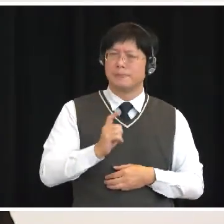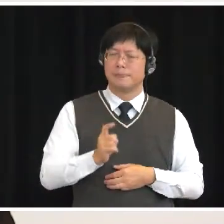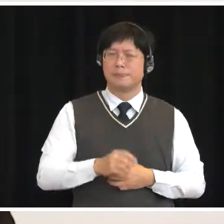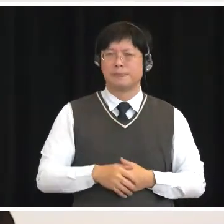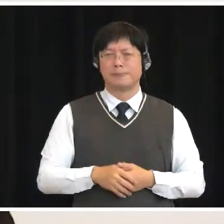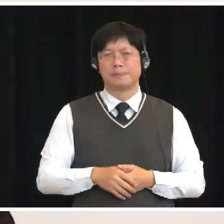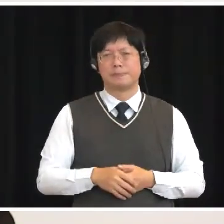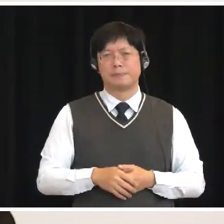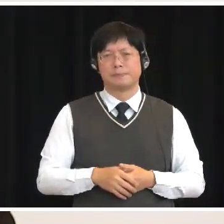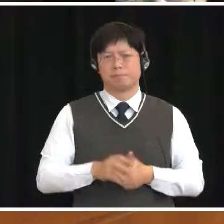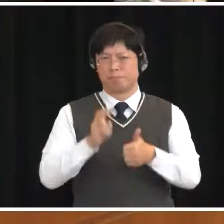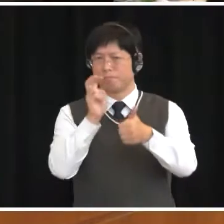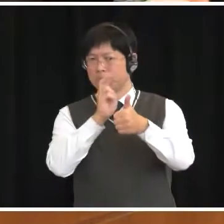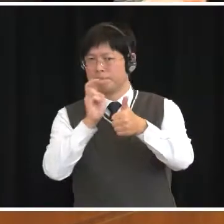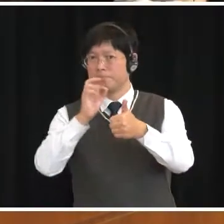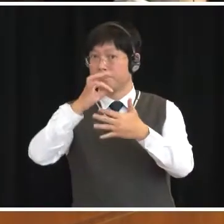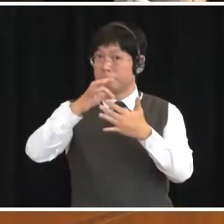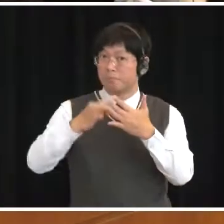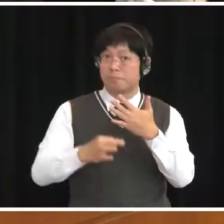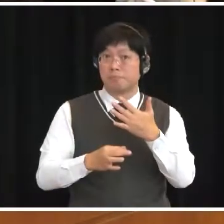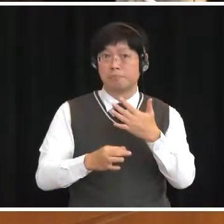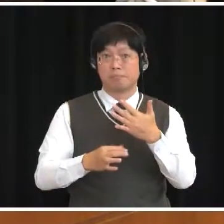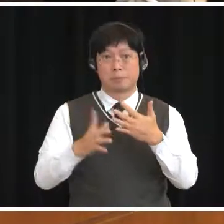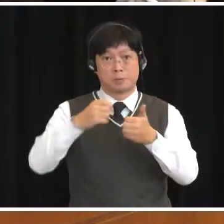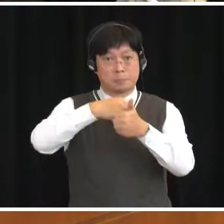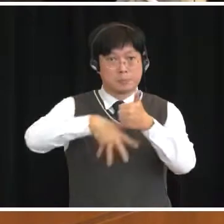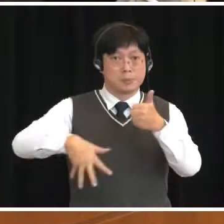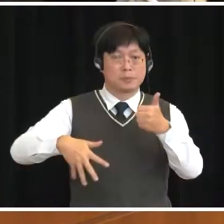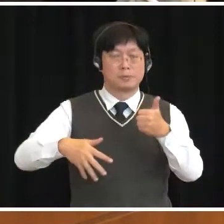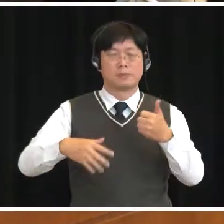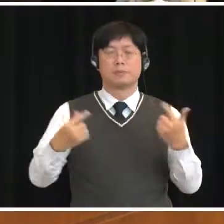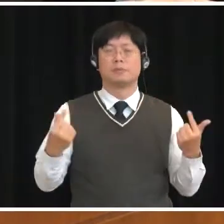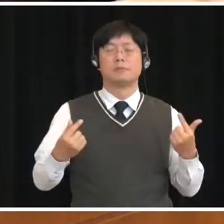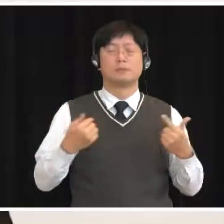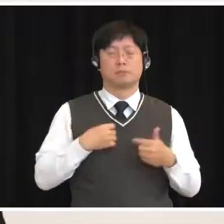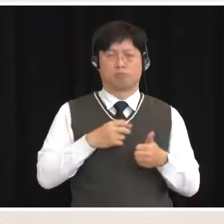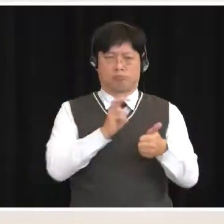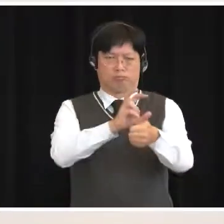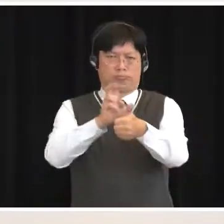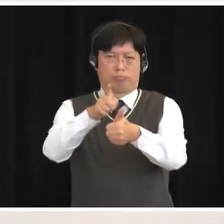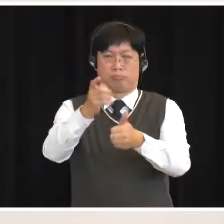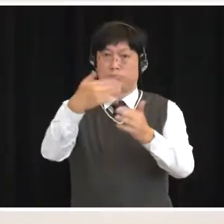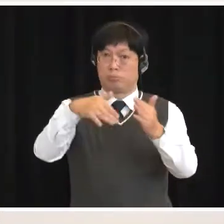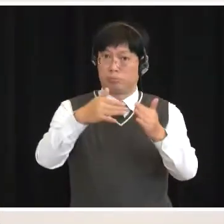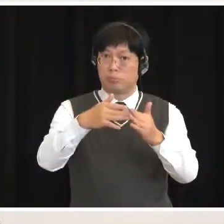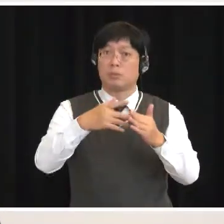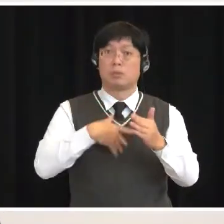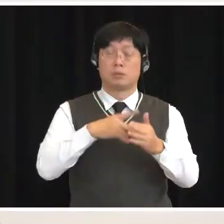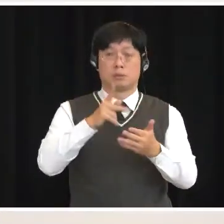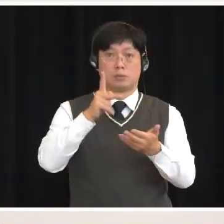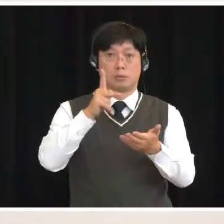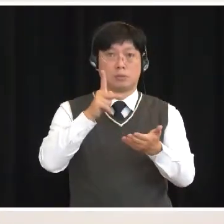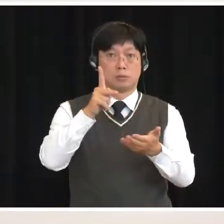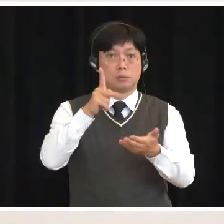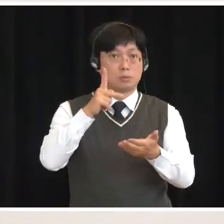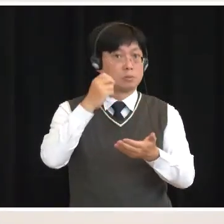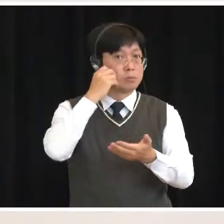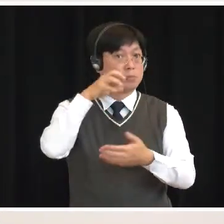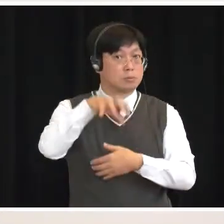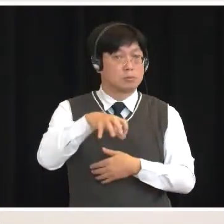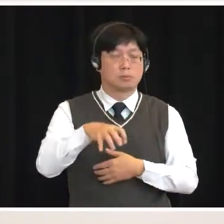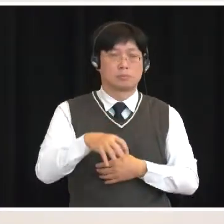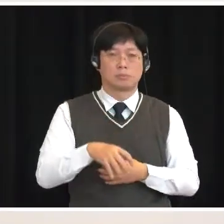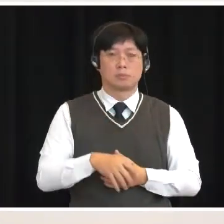dormitories? I understand that also there is a problem of transportation to schools in the remote area